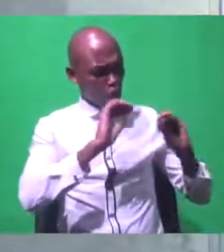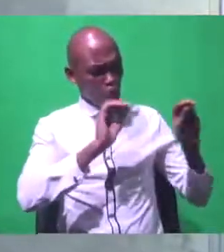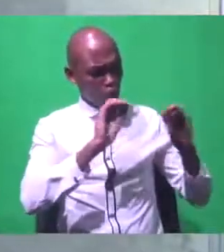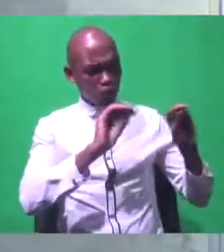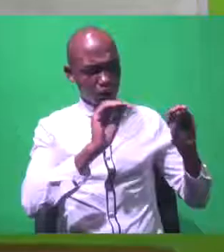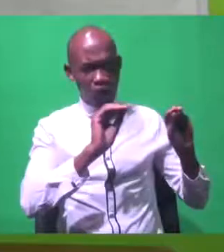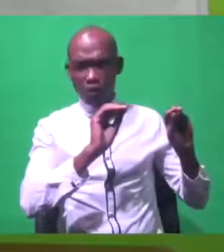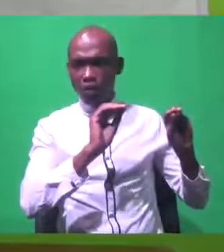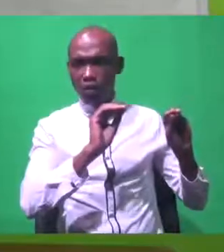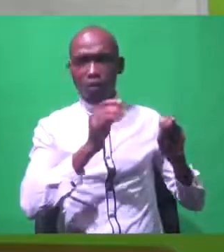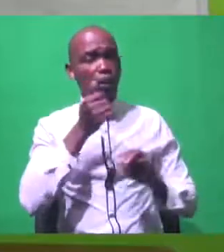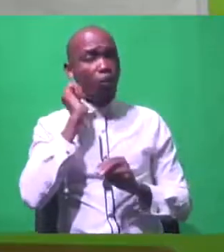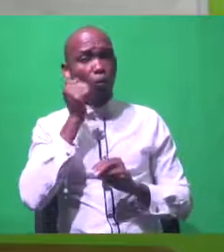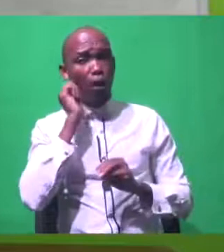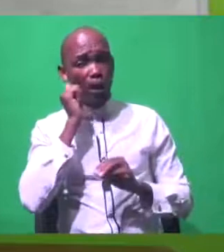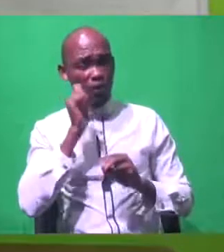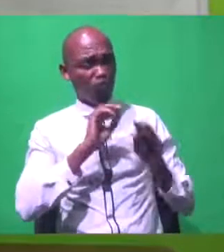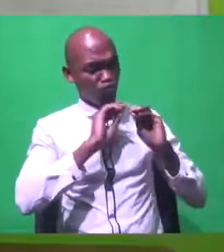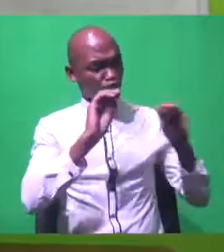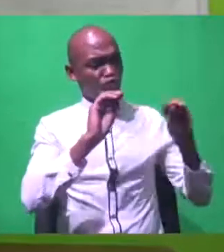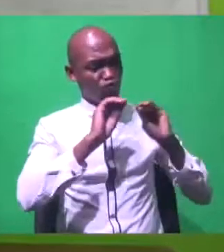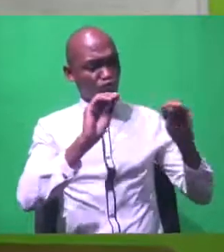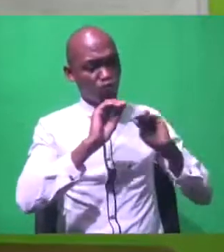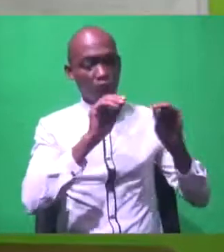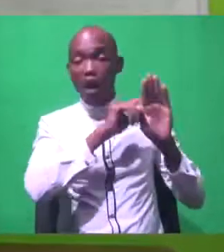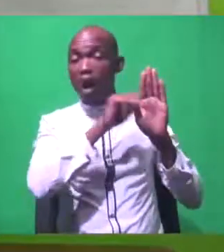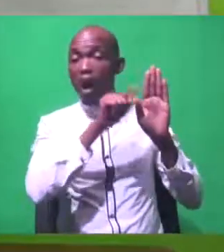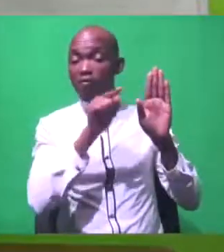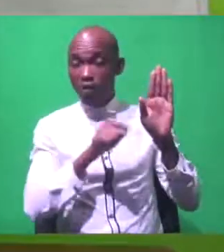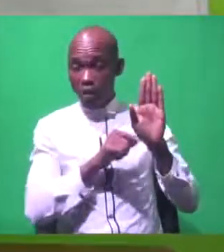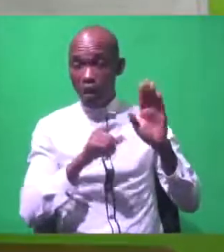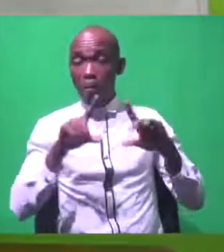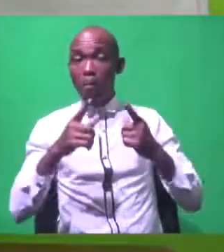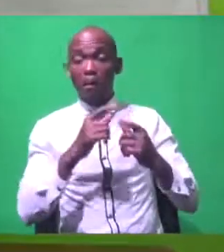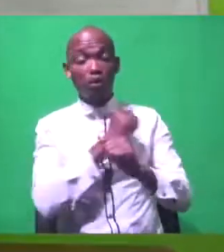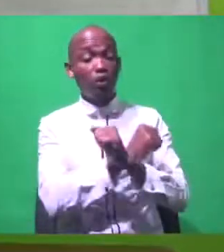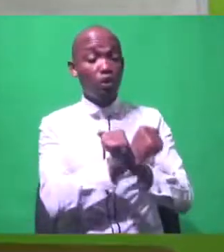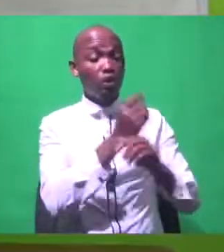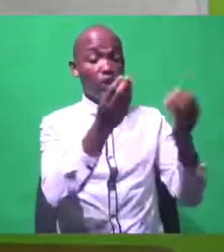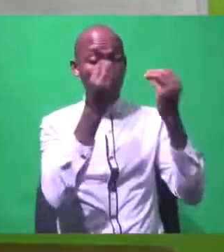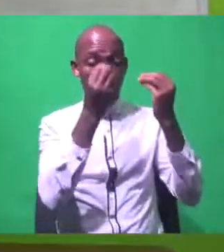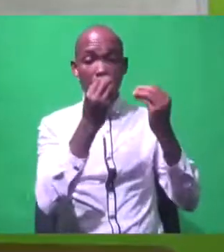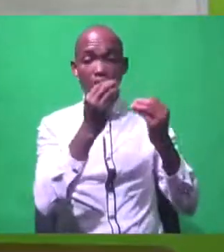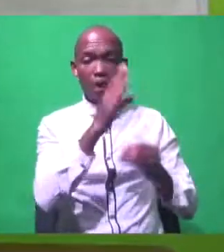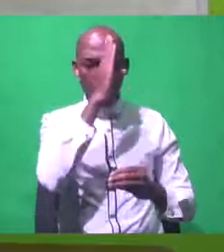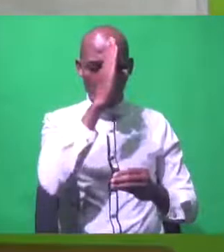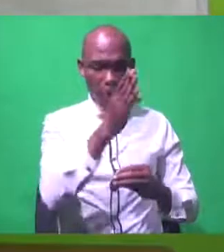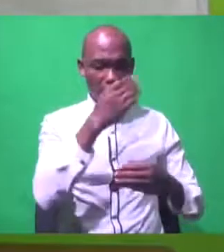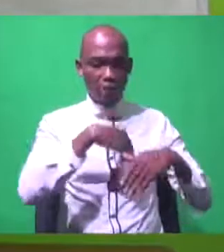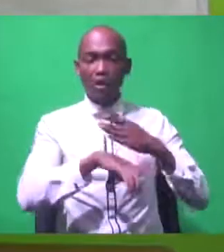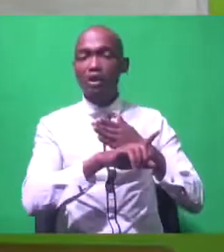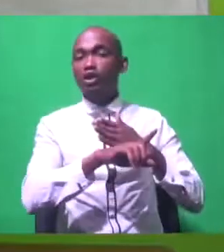by the whites in colonial education based on Europe. This